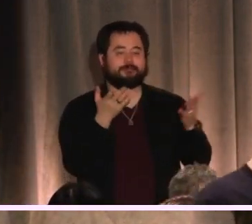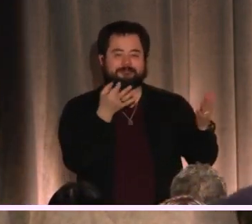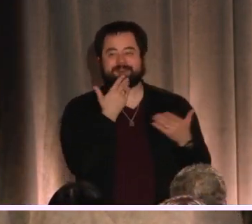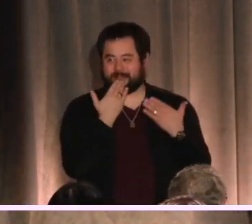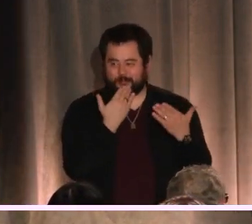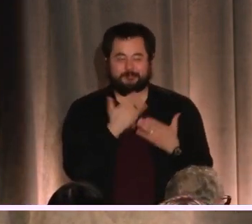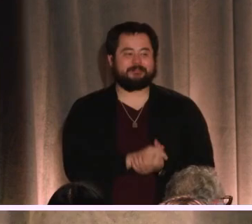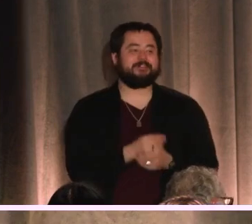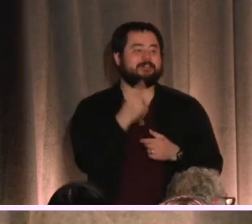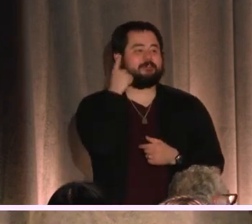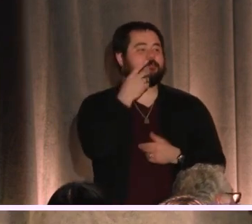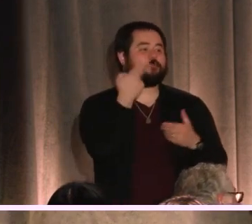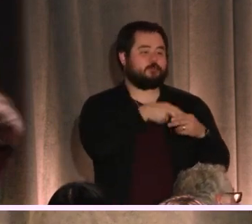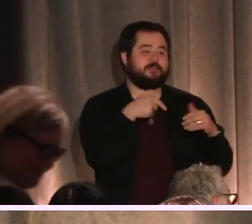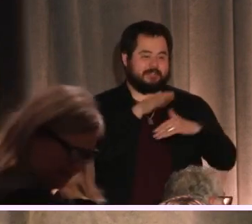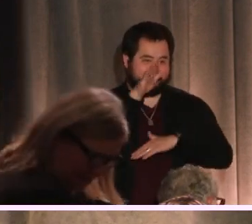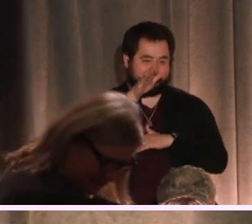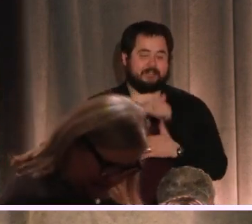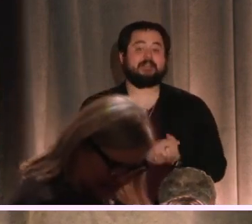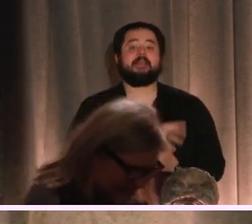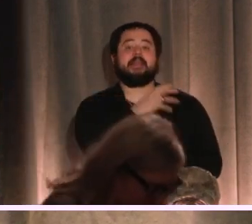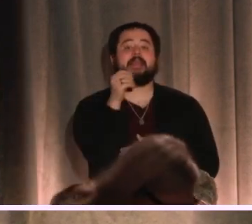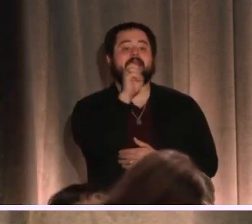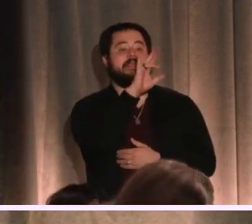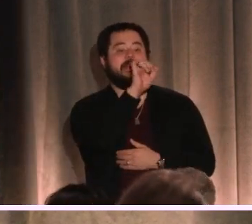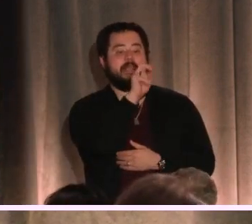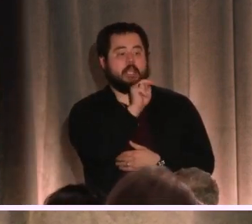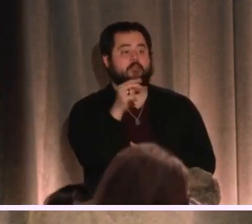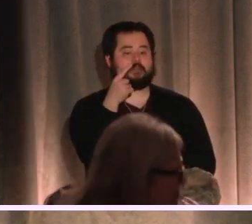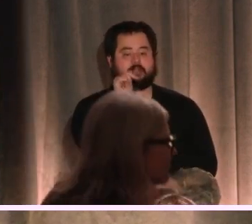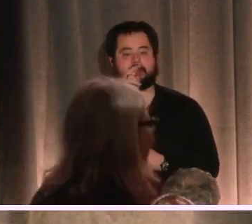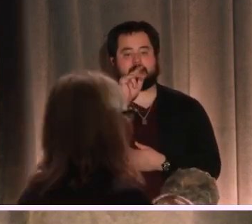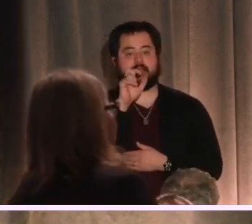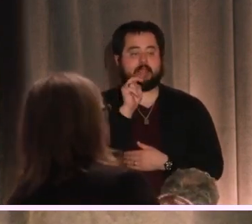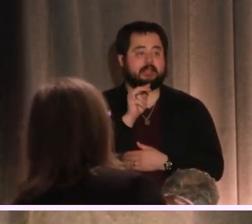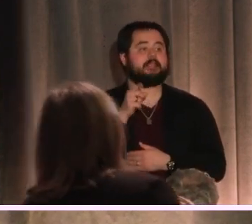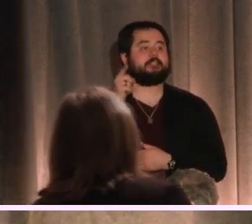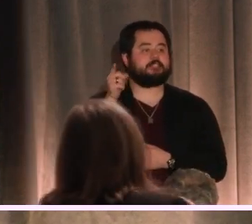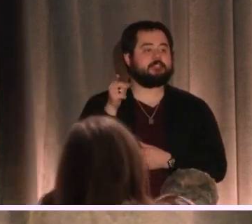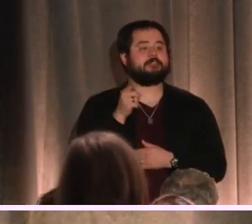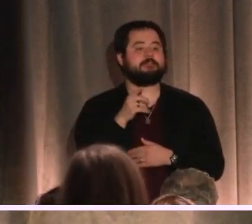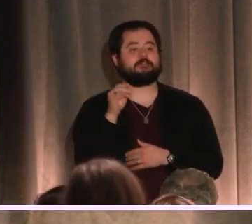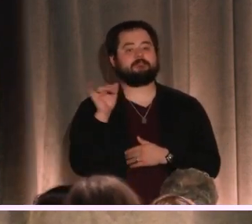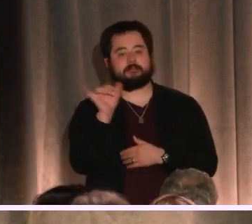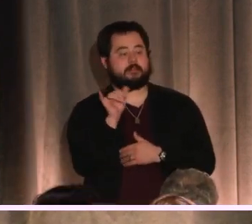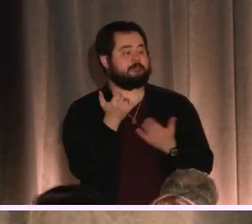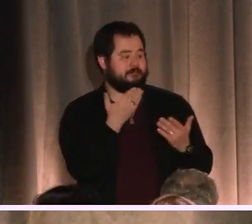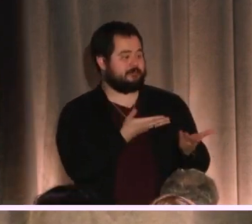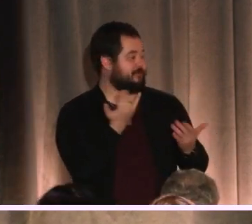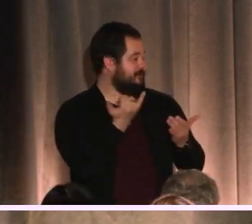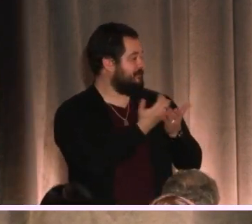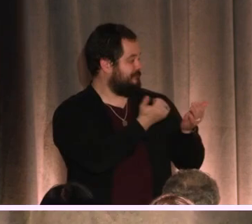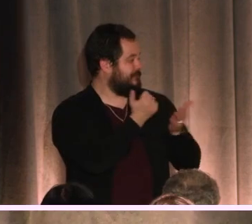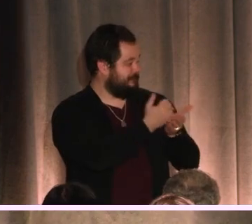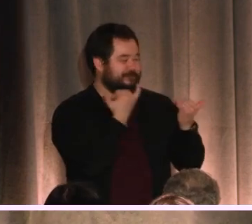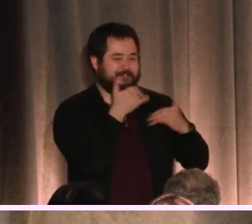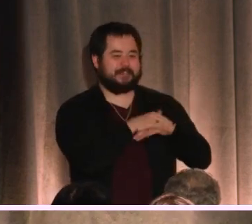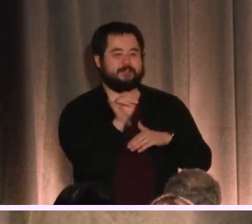for joining us this evening. And Aaron Gannon, Achieva's communications aide for the presentations of tonight's awards. Thanks,